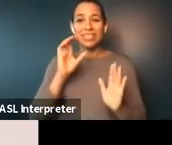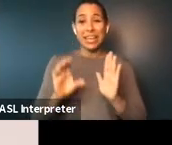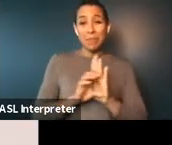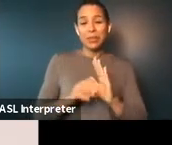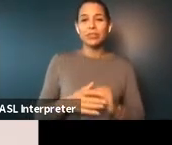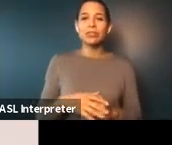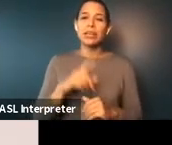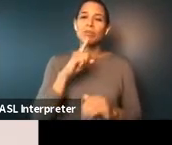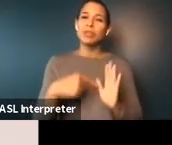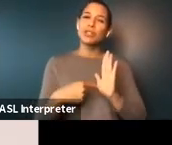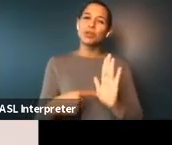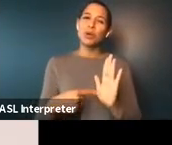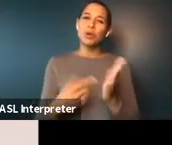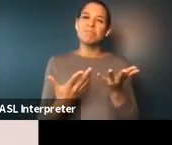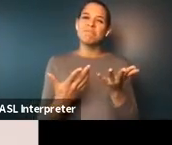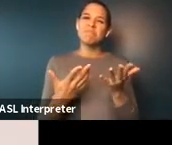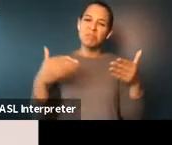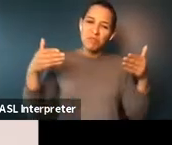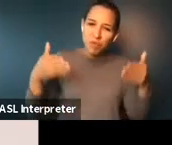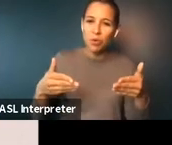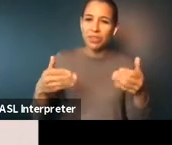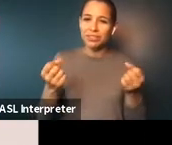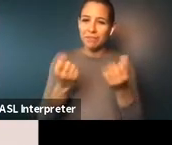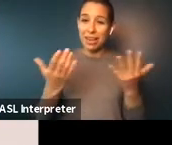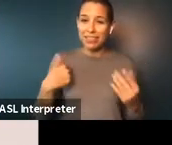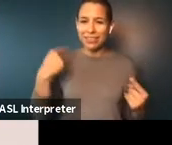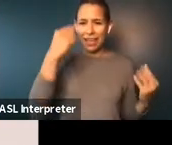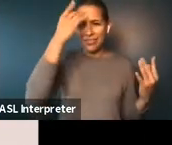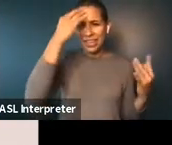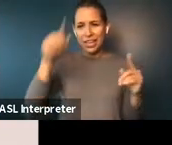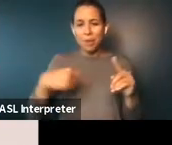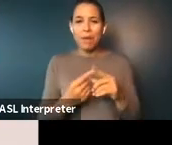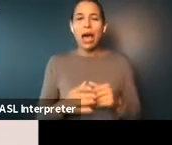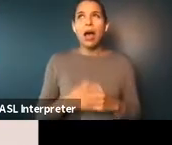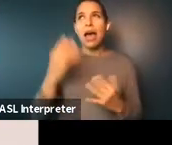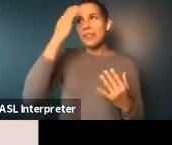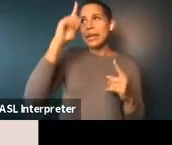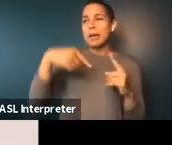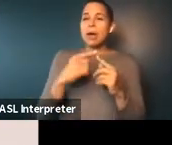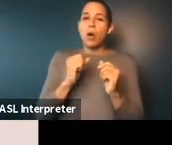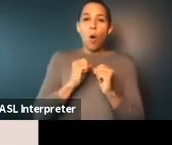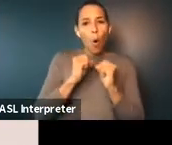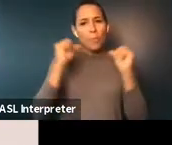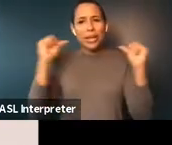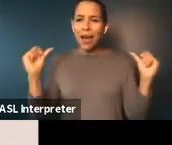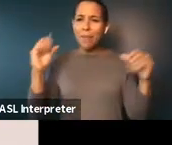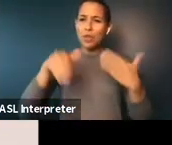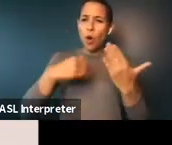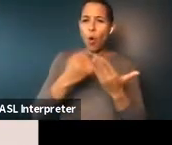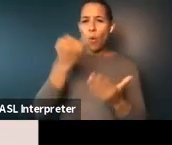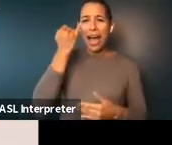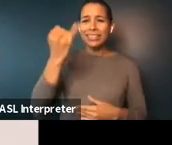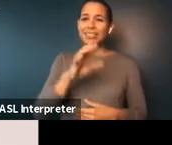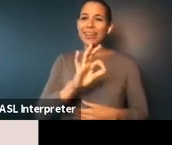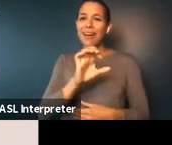things that I think about when I think about opening up the idea of femme. So one of